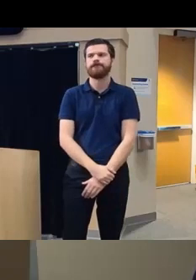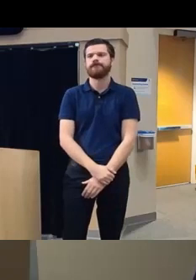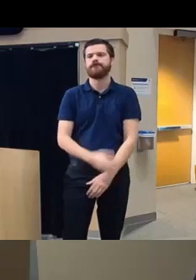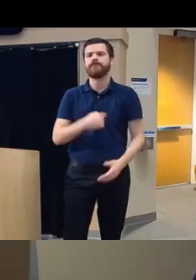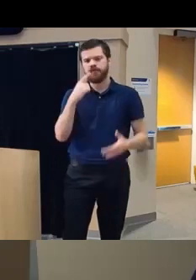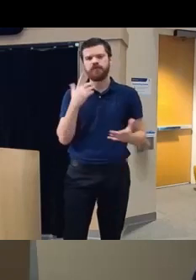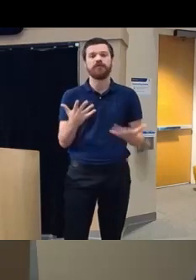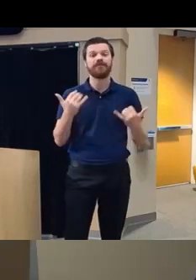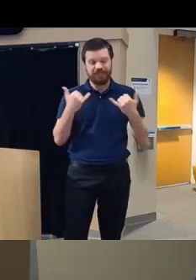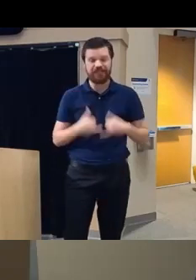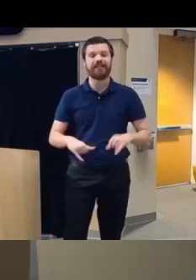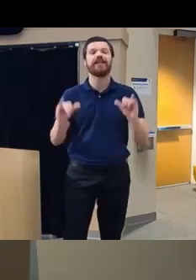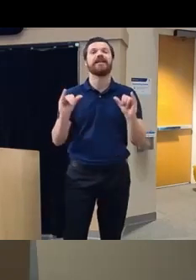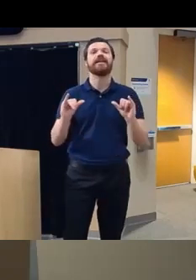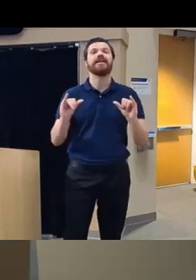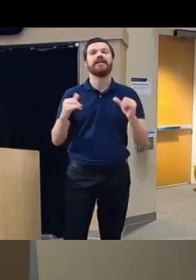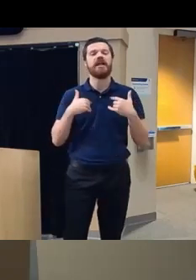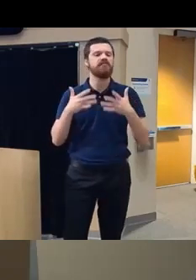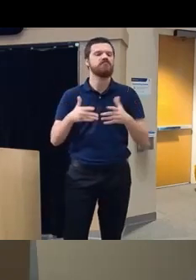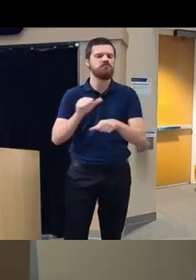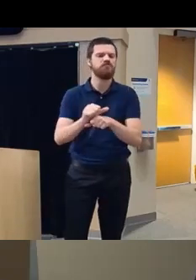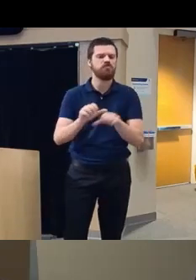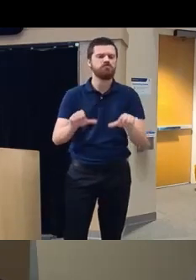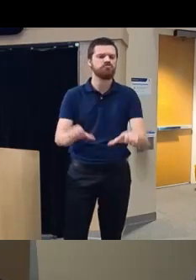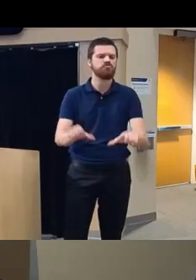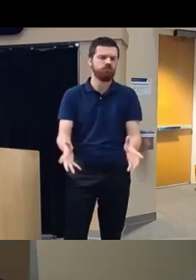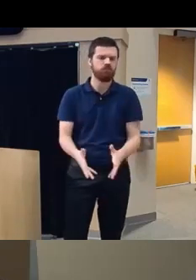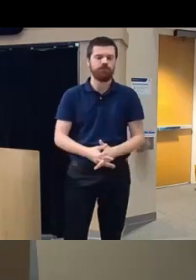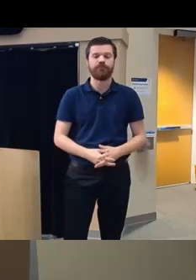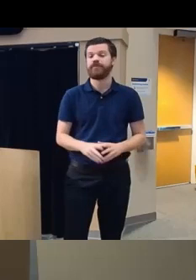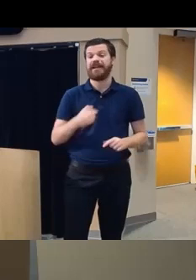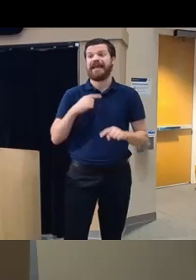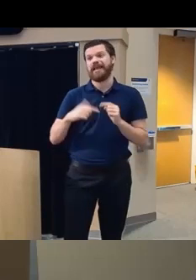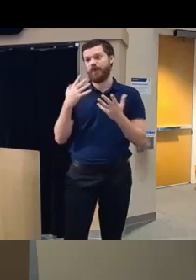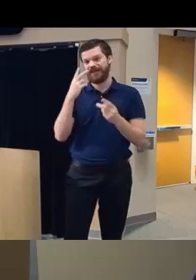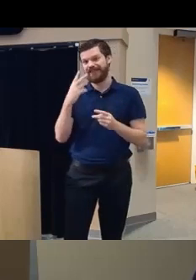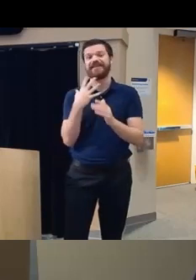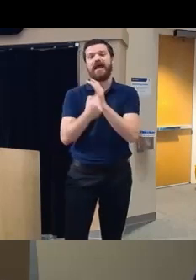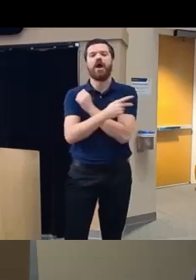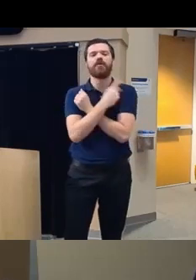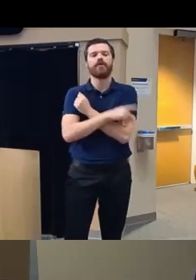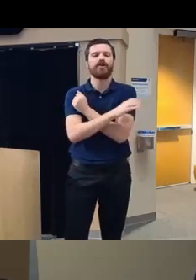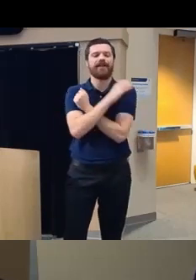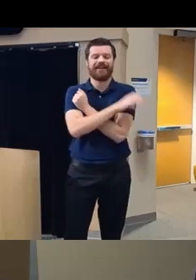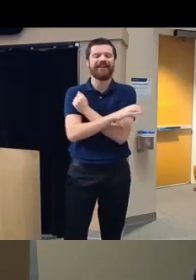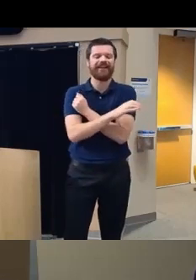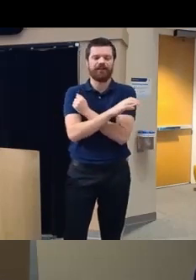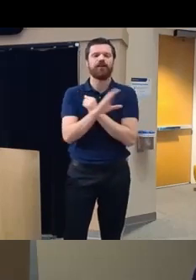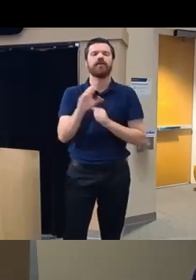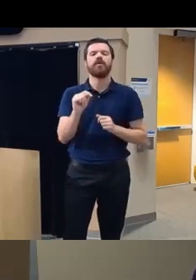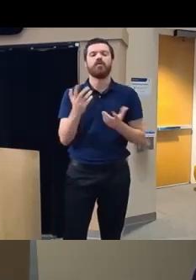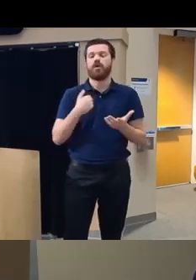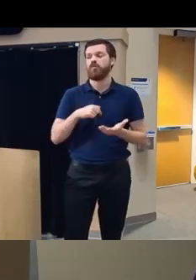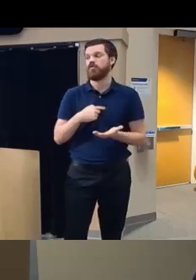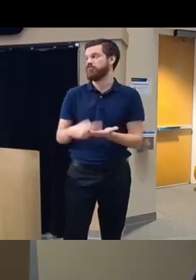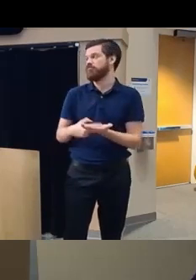there is still work I think you all could do there. And then I think, well, I can't wait to see the outpatient clinic, but kind of from what